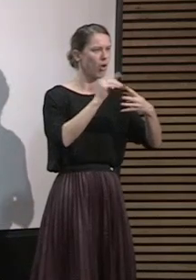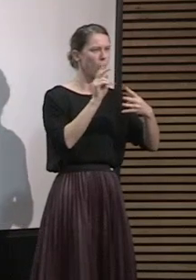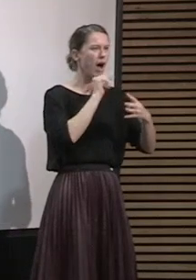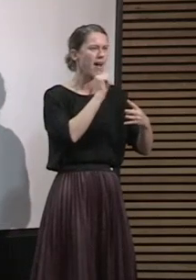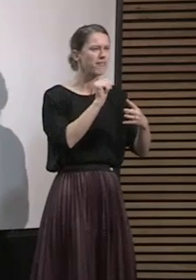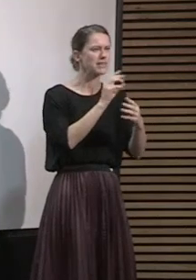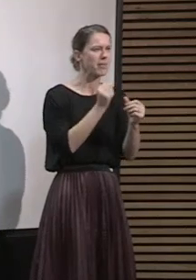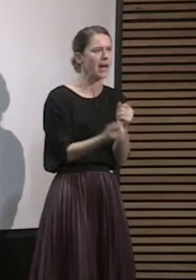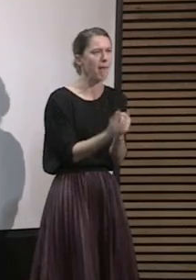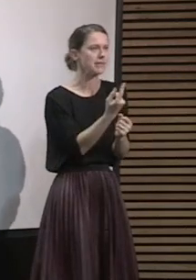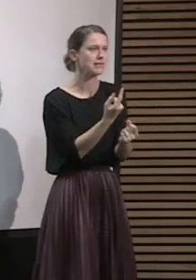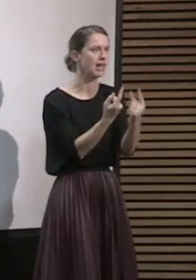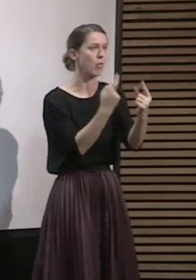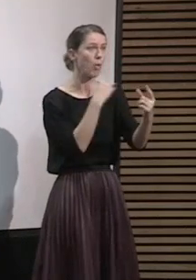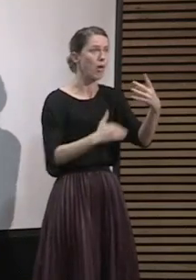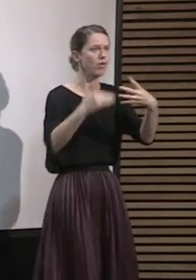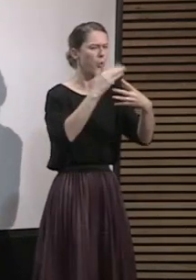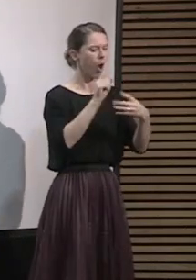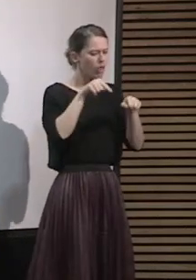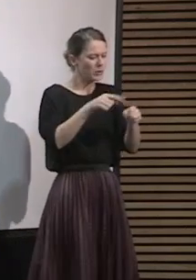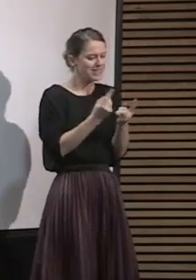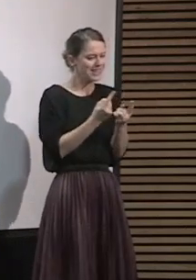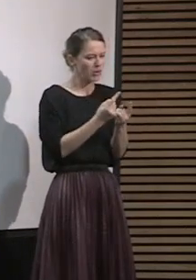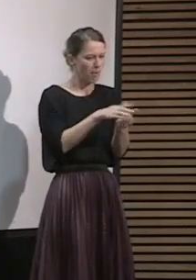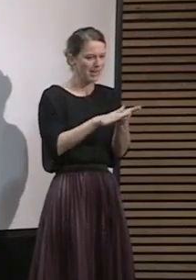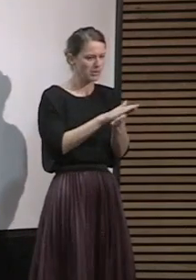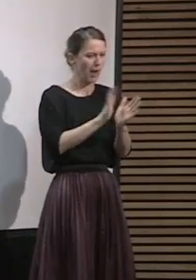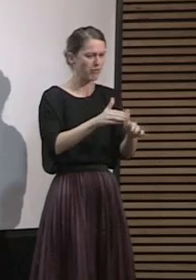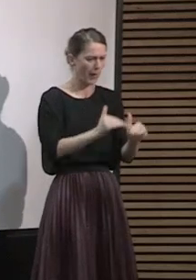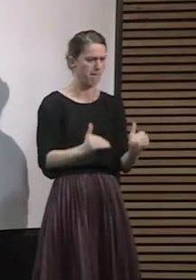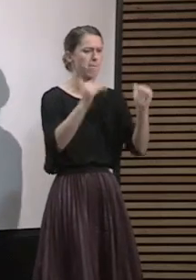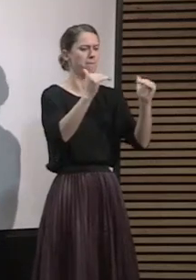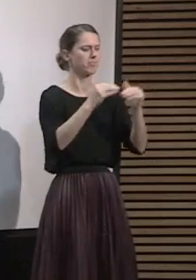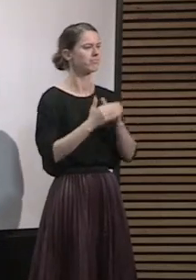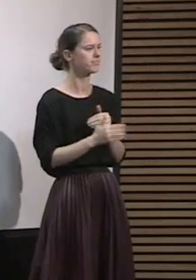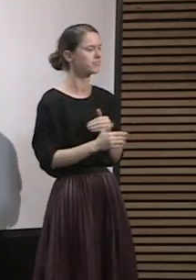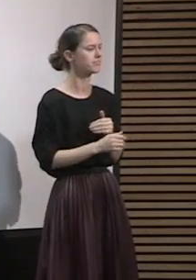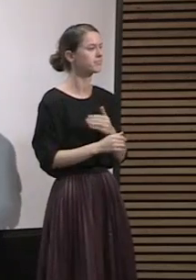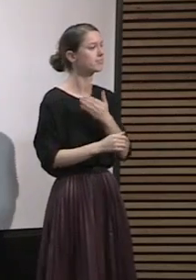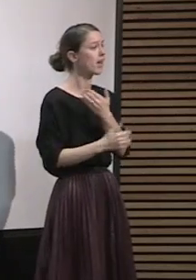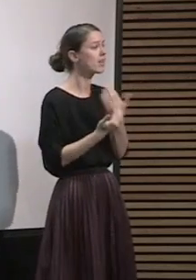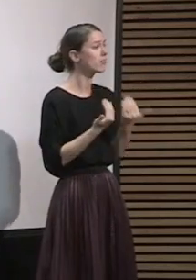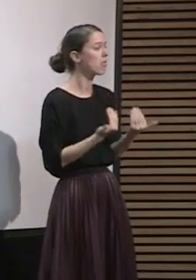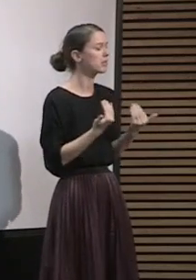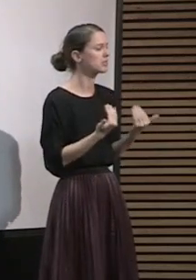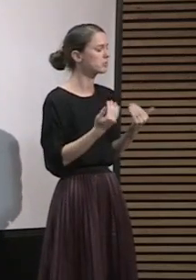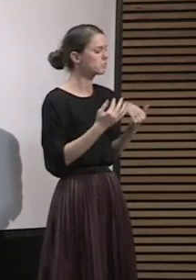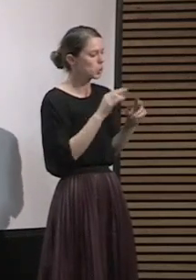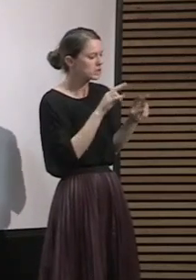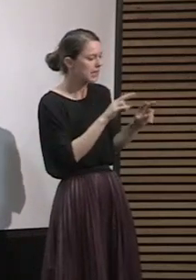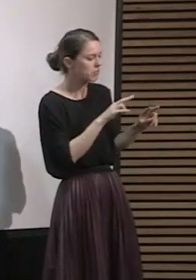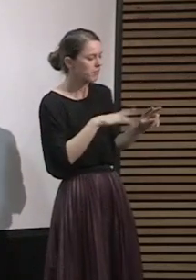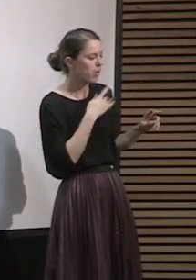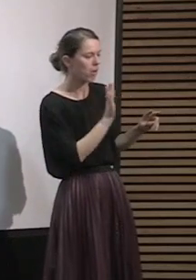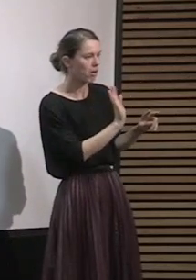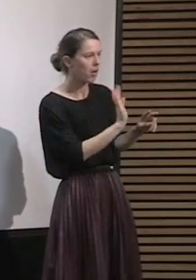for if we need to go? A good question. Nothing, obviously, that we're seeing here, but you'll remember that the criteria for level